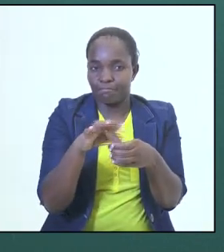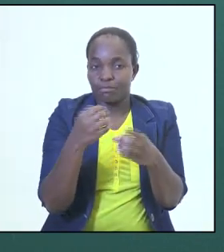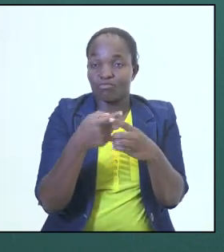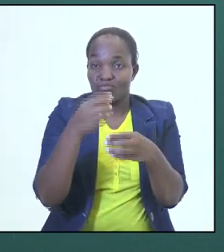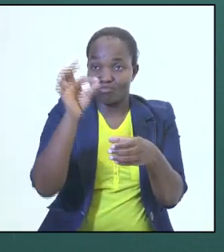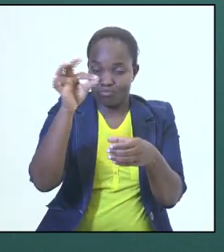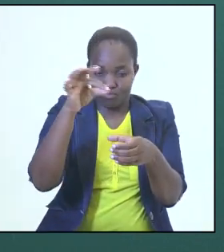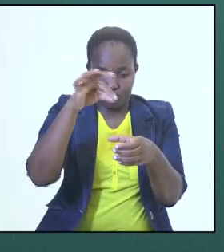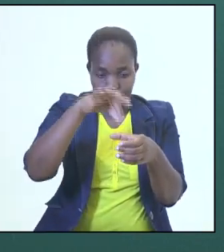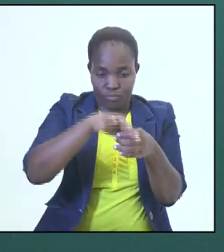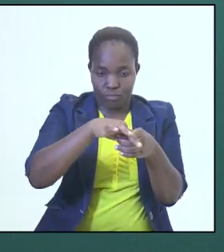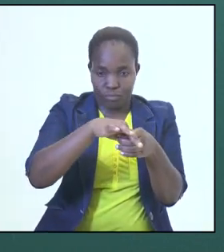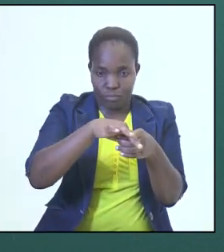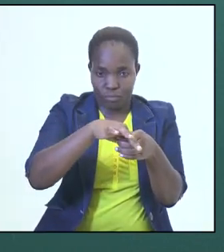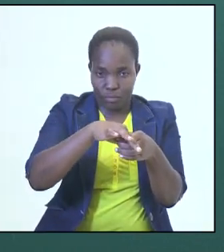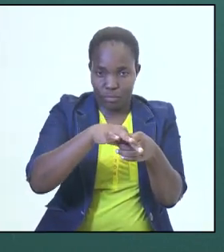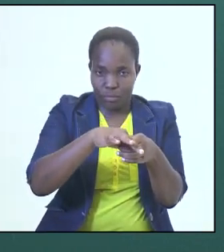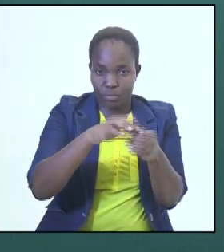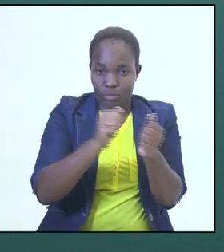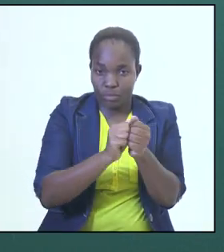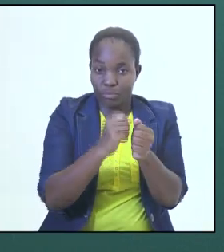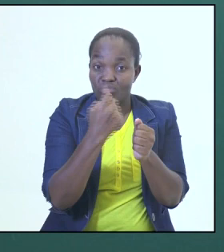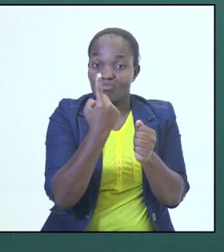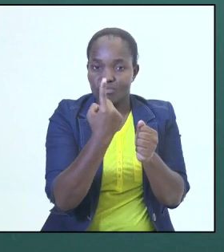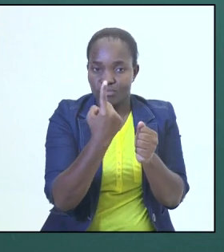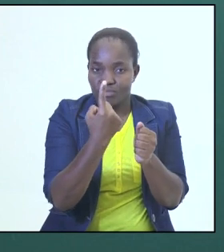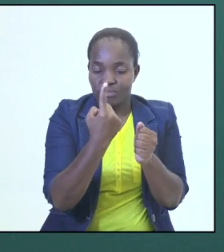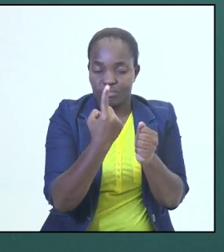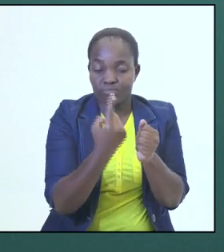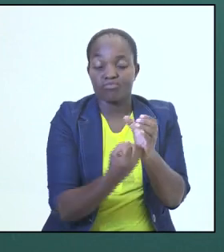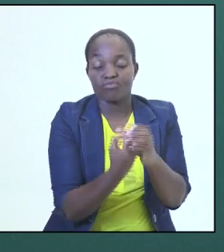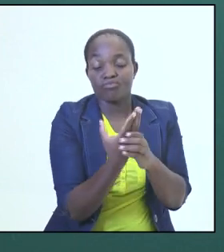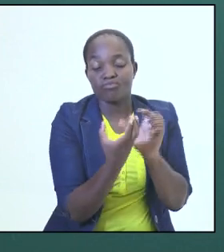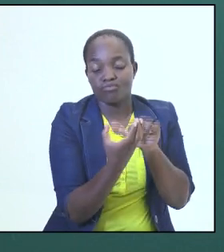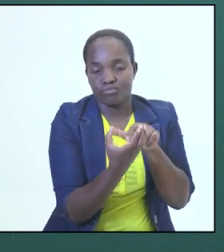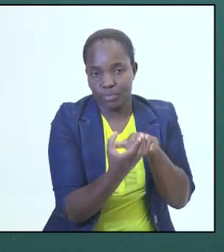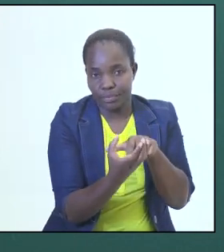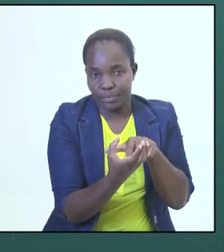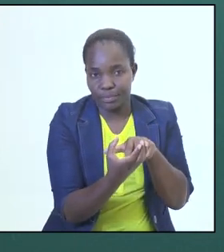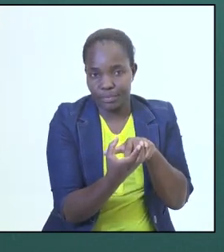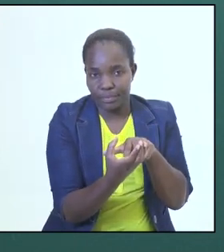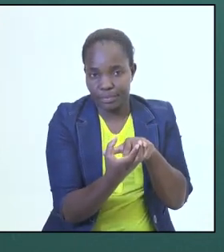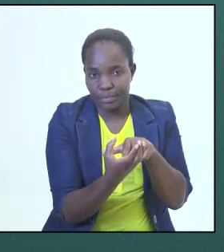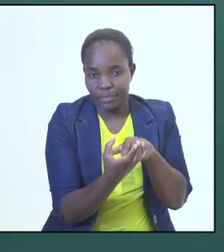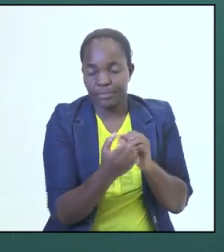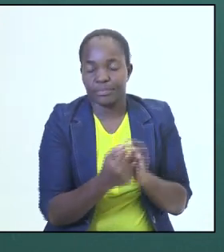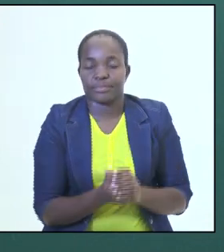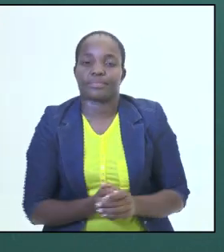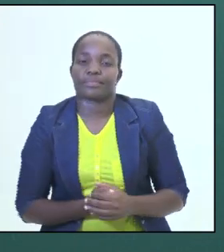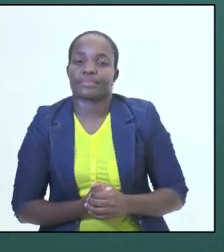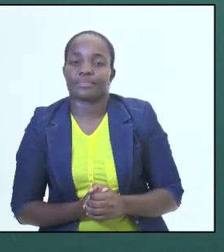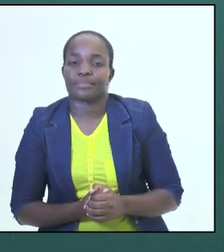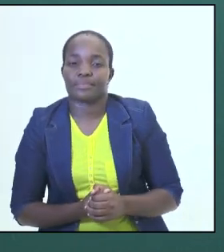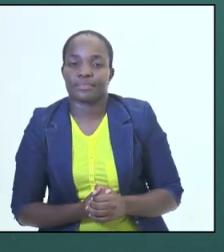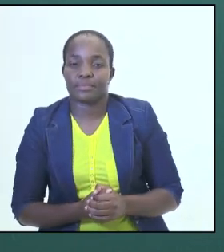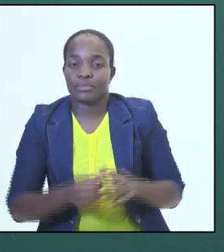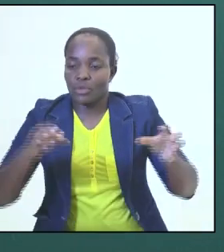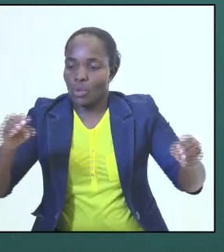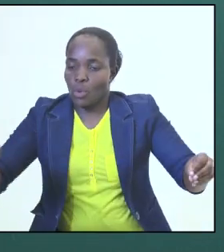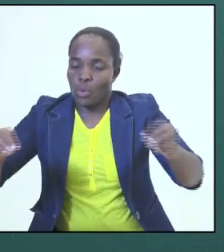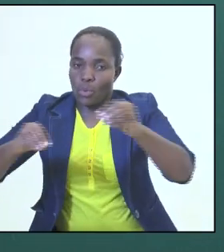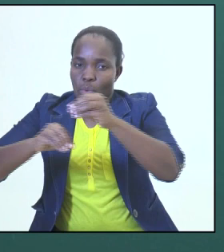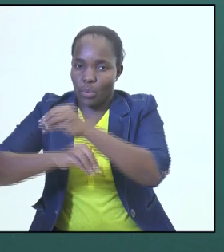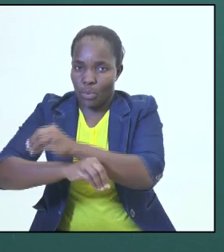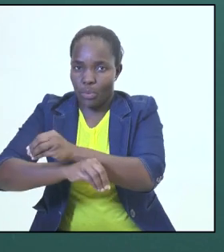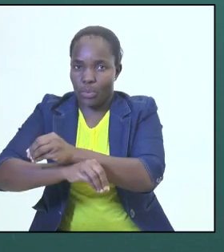the anther to the receptive stigma within the same flower or flowers of the same plant.